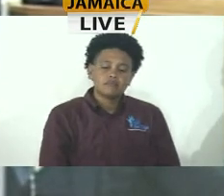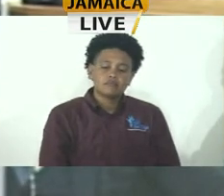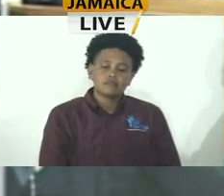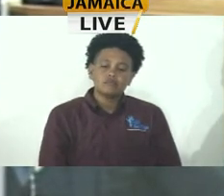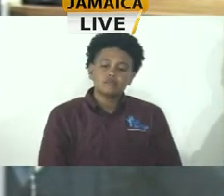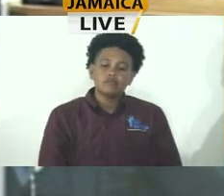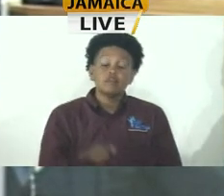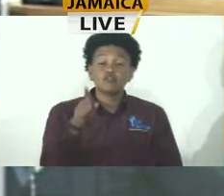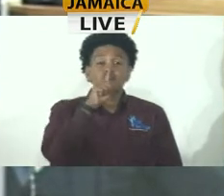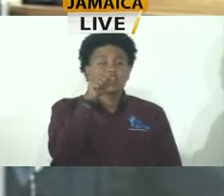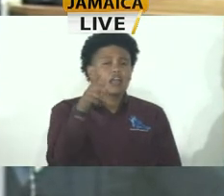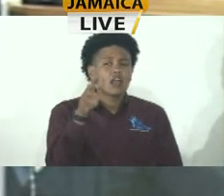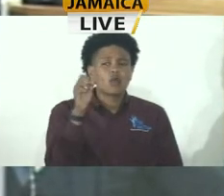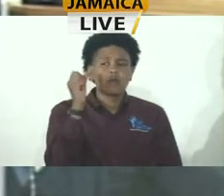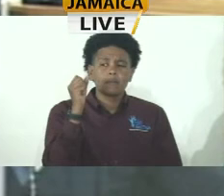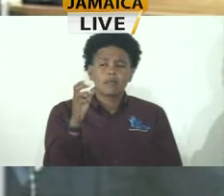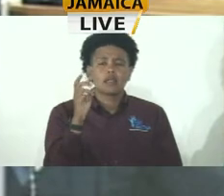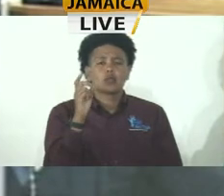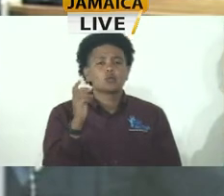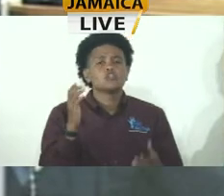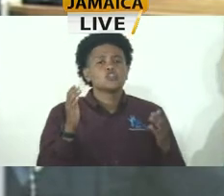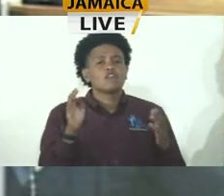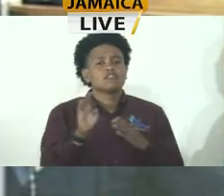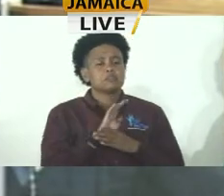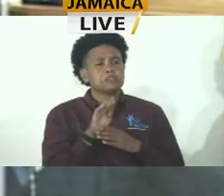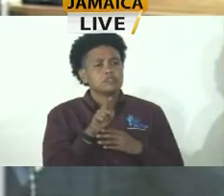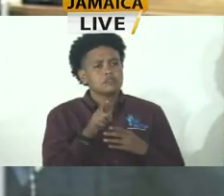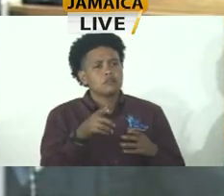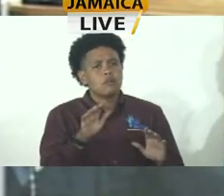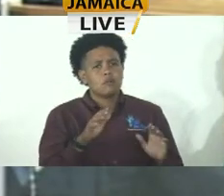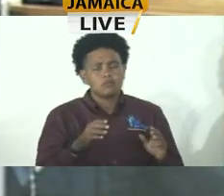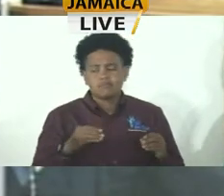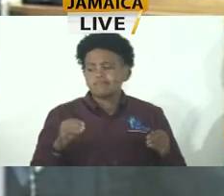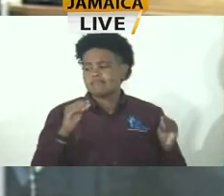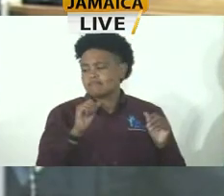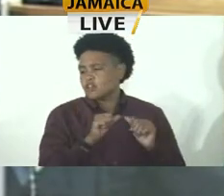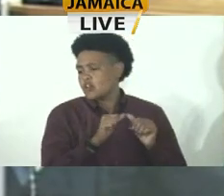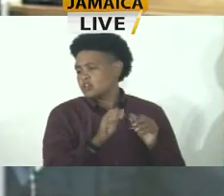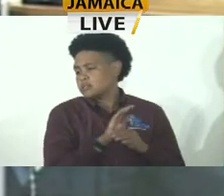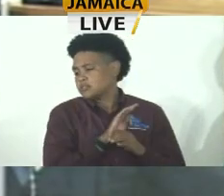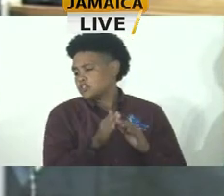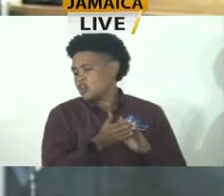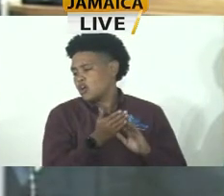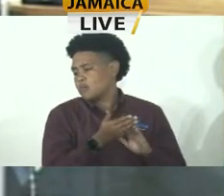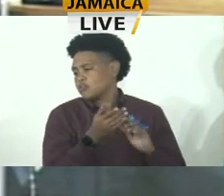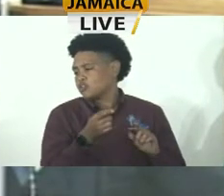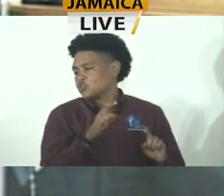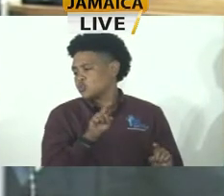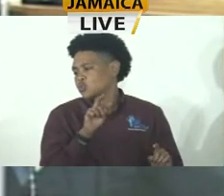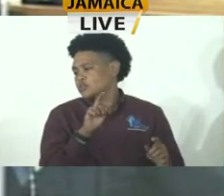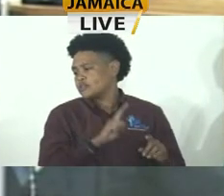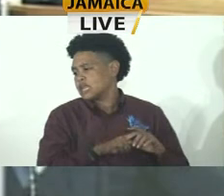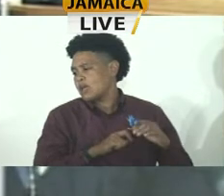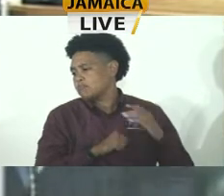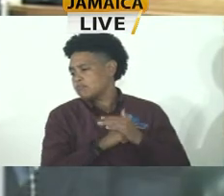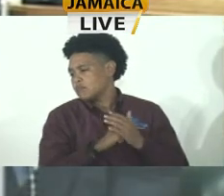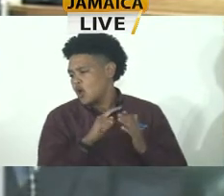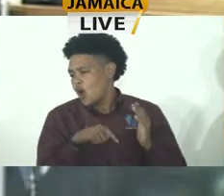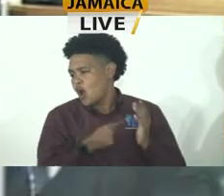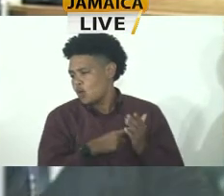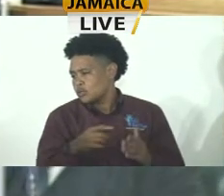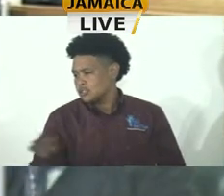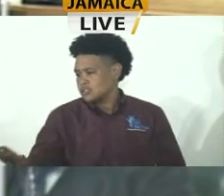it has enabled a number of quick serve businesses to continue operating during curfew hours the